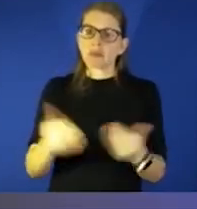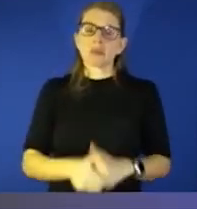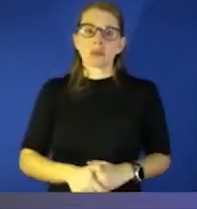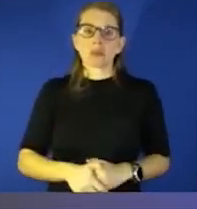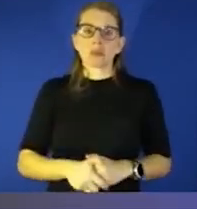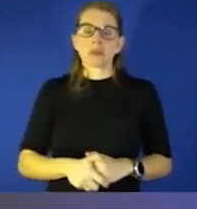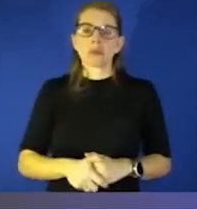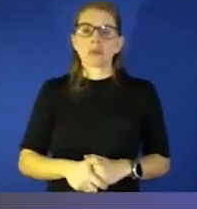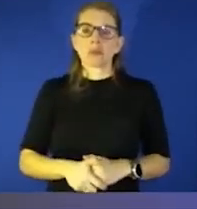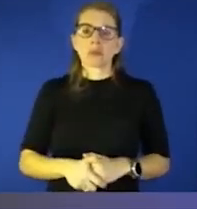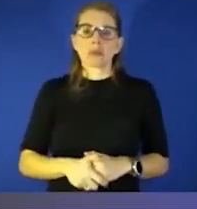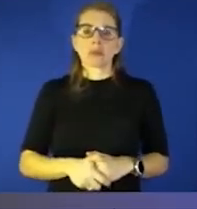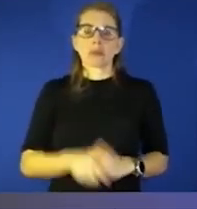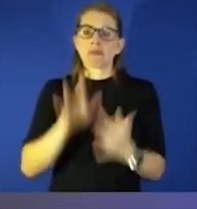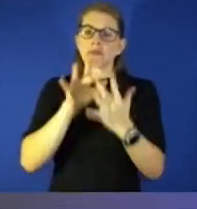um